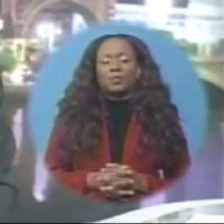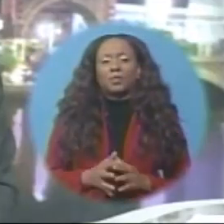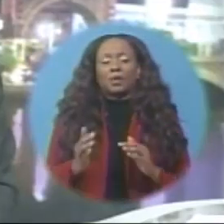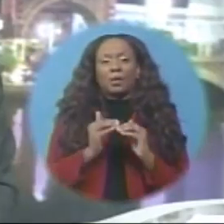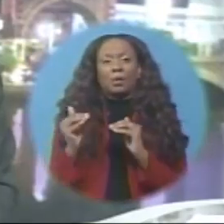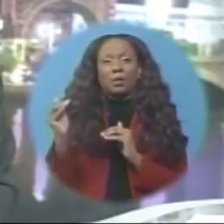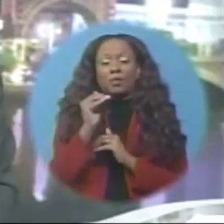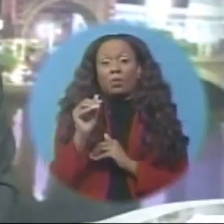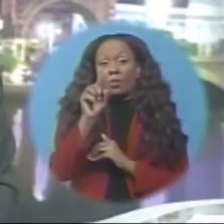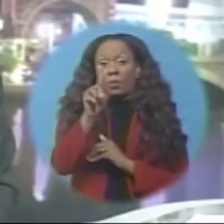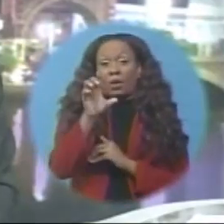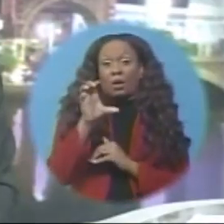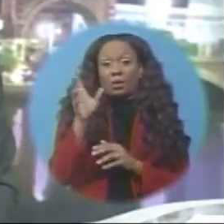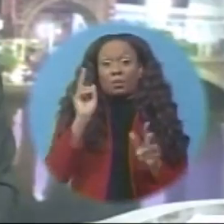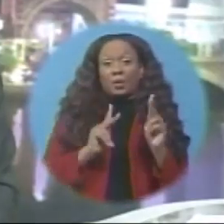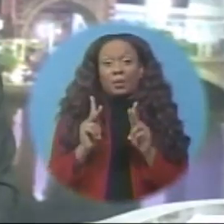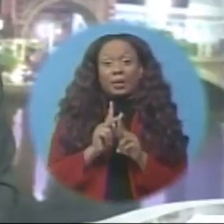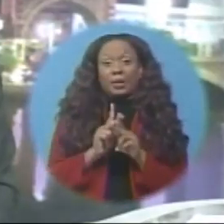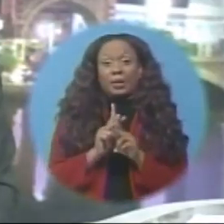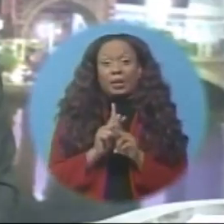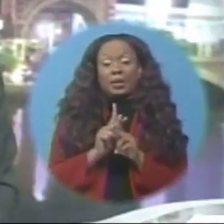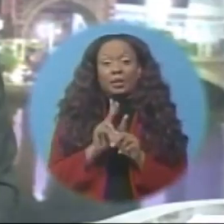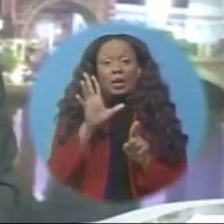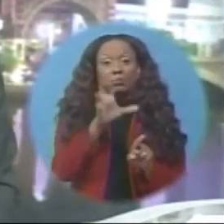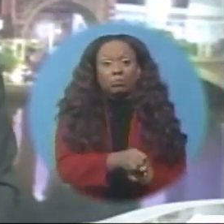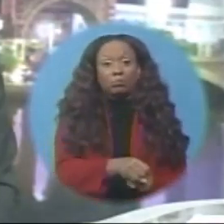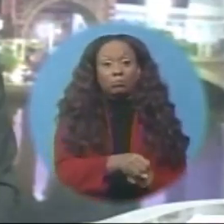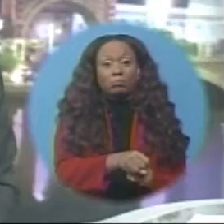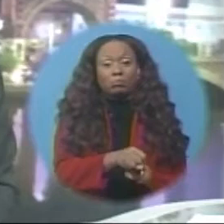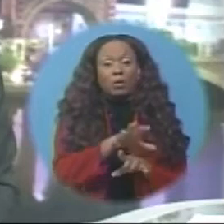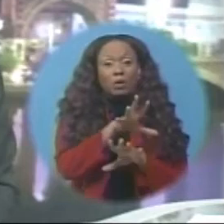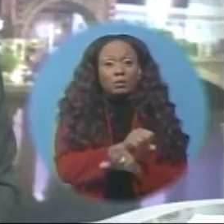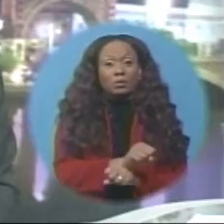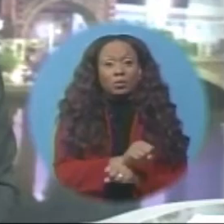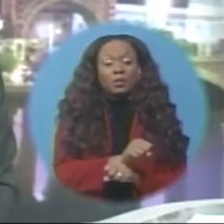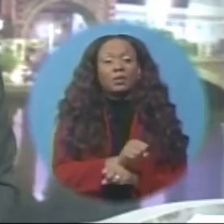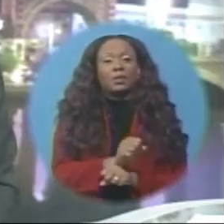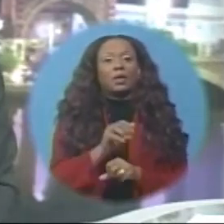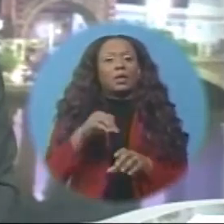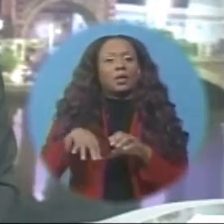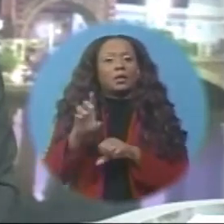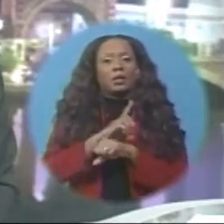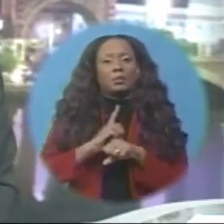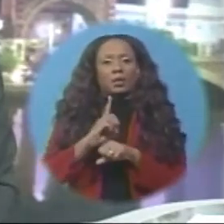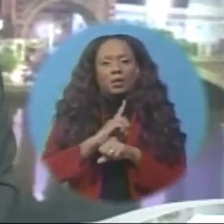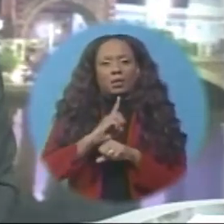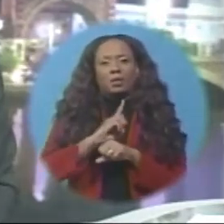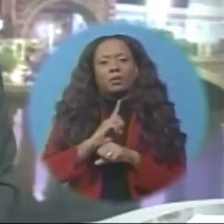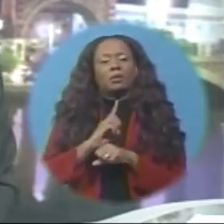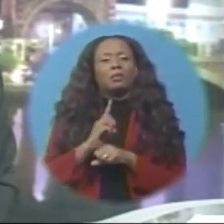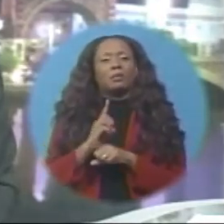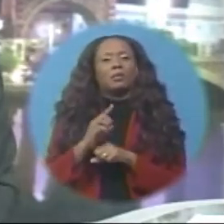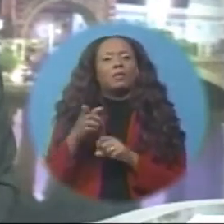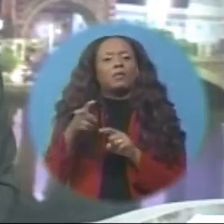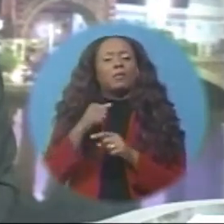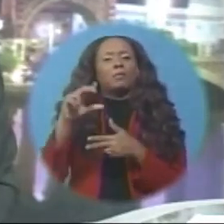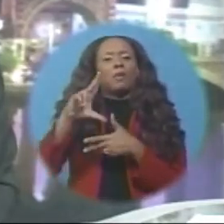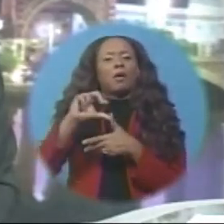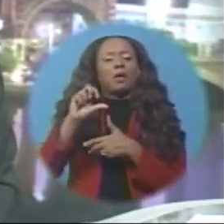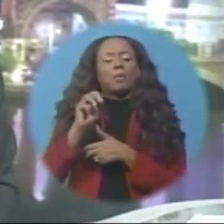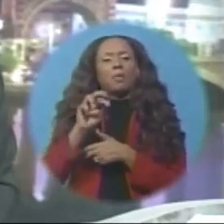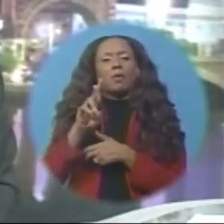Over 100 people have been arrested across Dominica following the passage of Hurricane Maria. Acting Deputy Chief of Police Davison